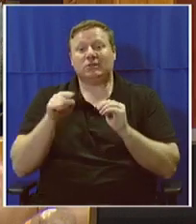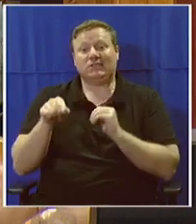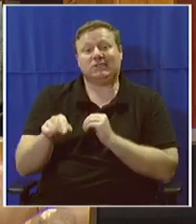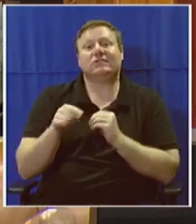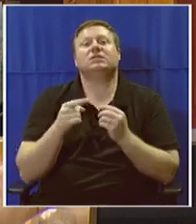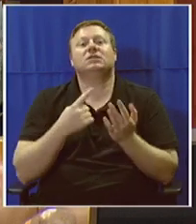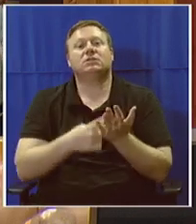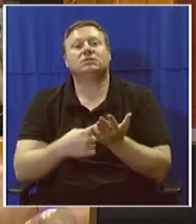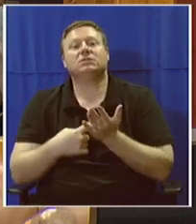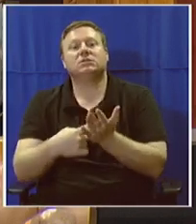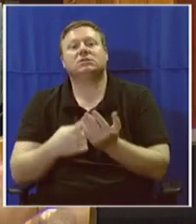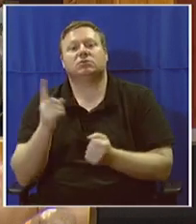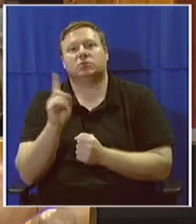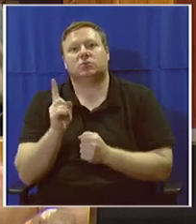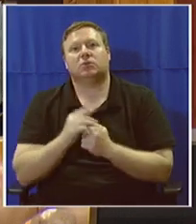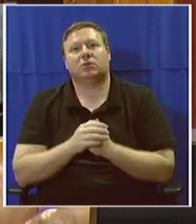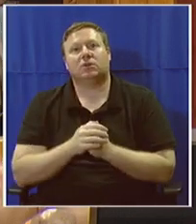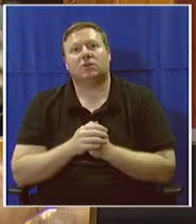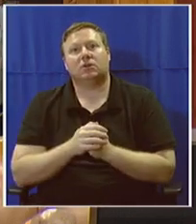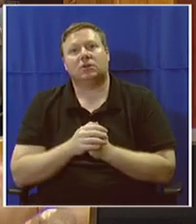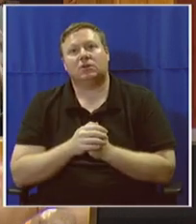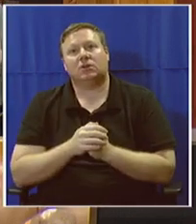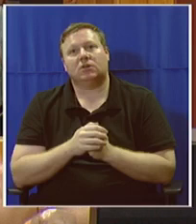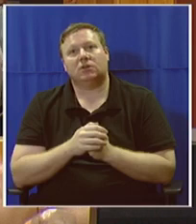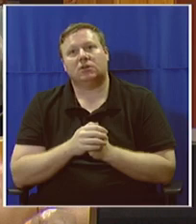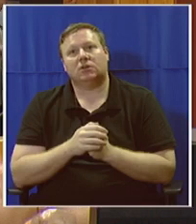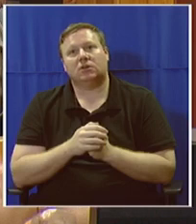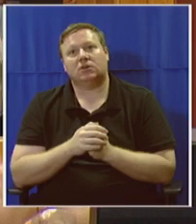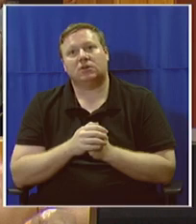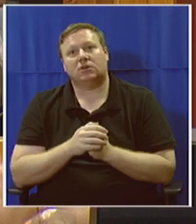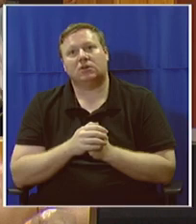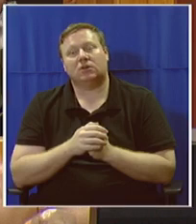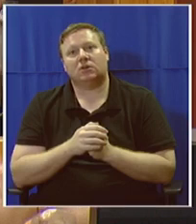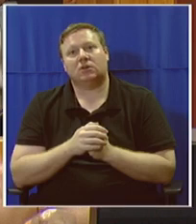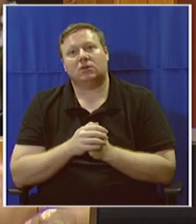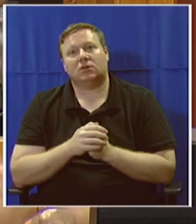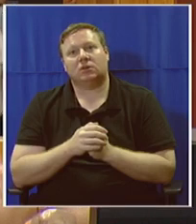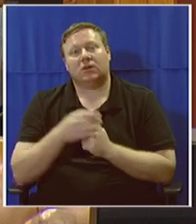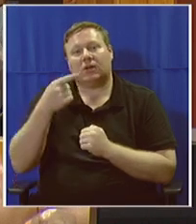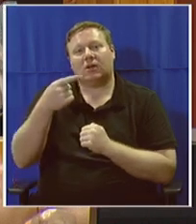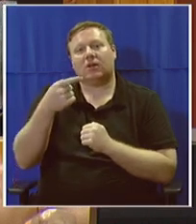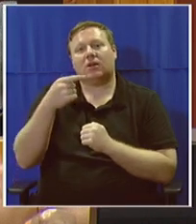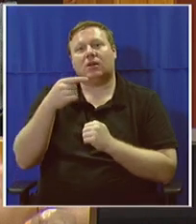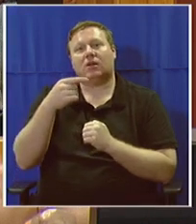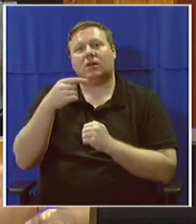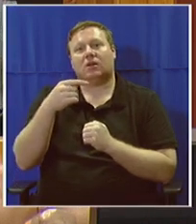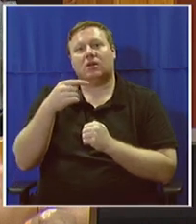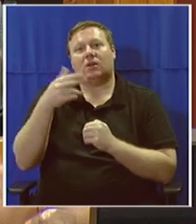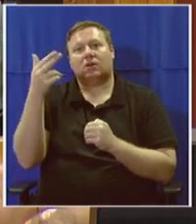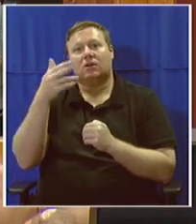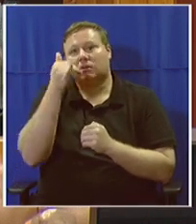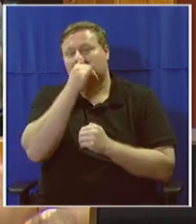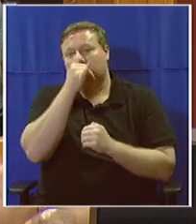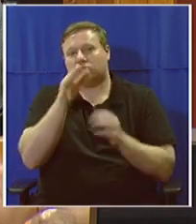debate gangsterism that manifests in violence, drug addiction, and